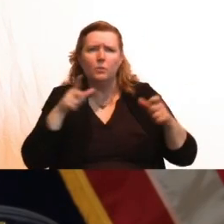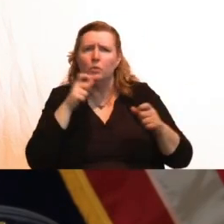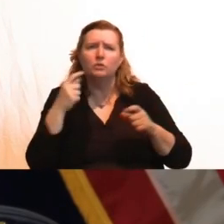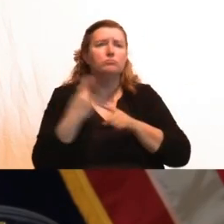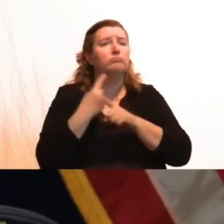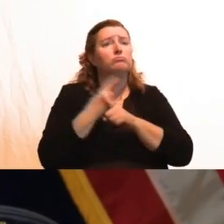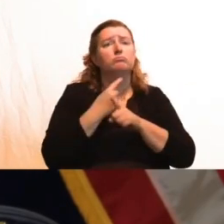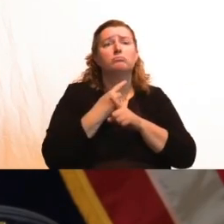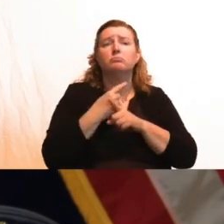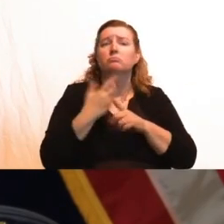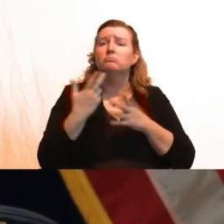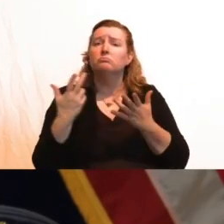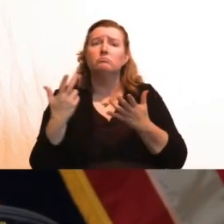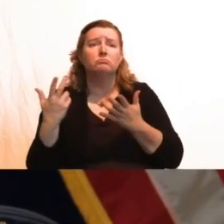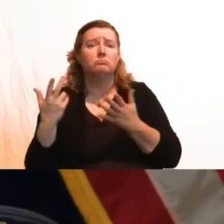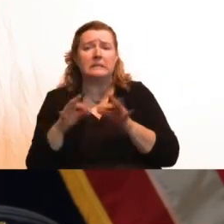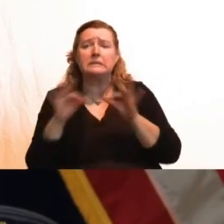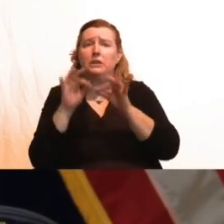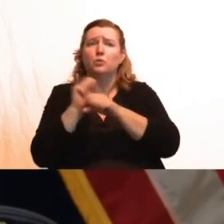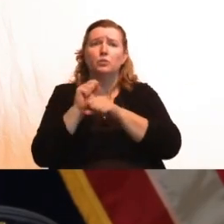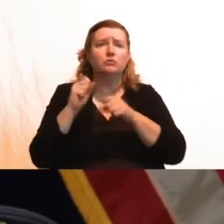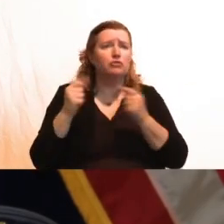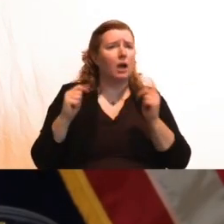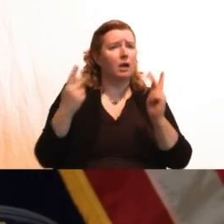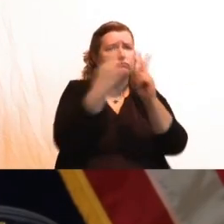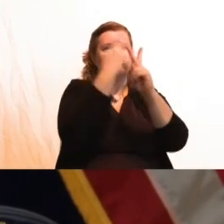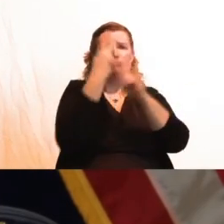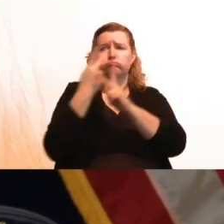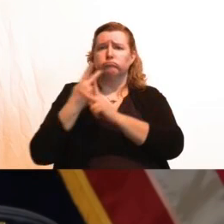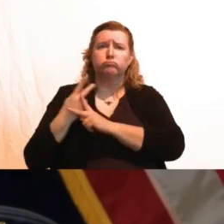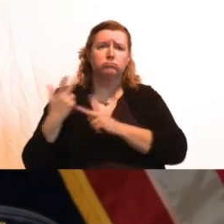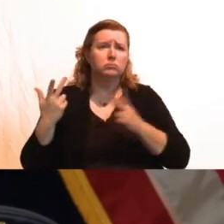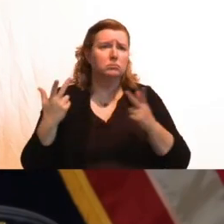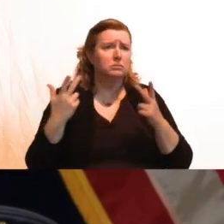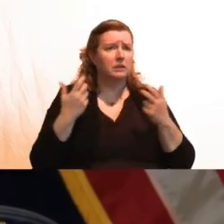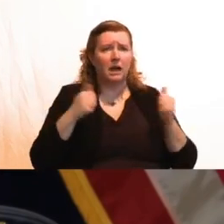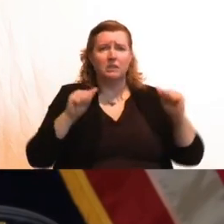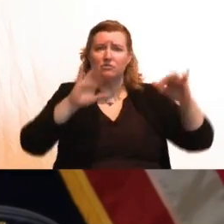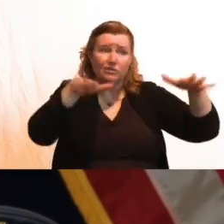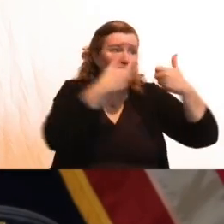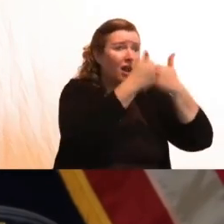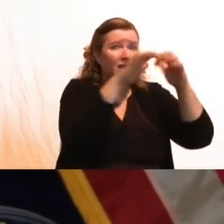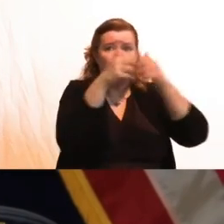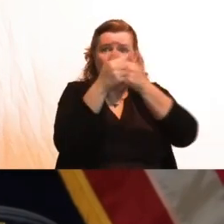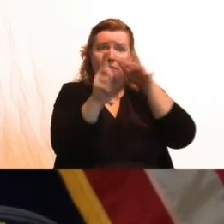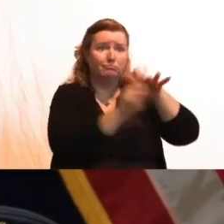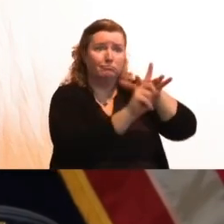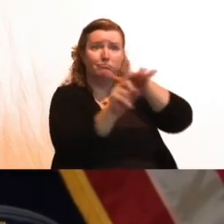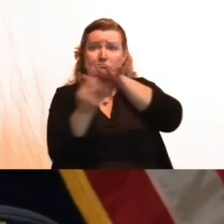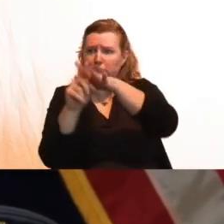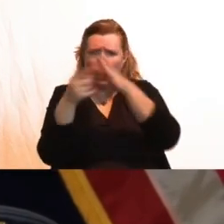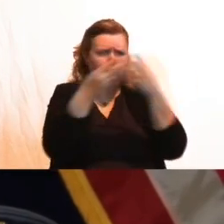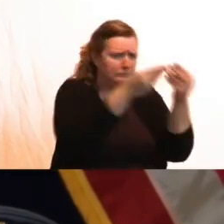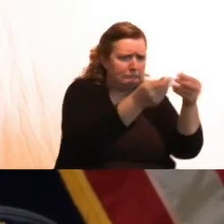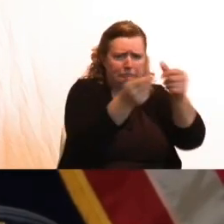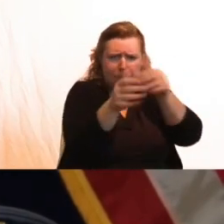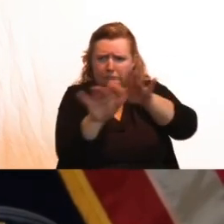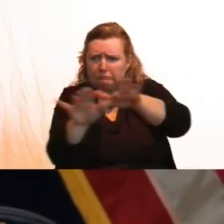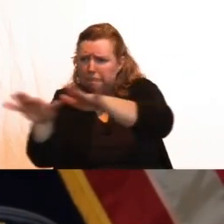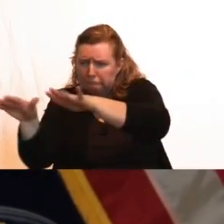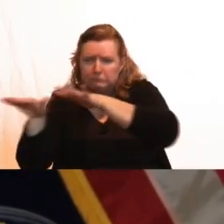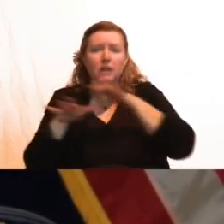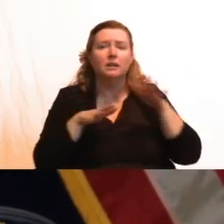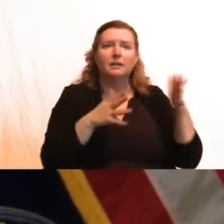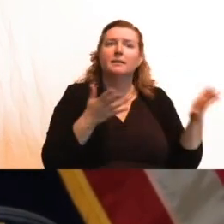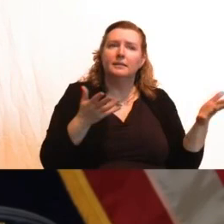were up against. Especially that all hazards incident management team, which still continues to function, not just the state police